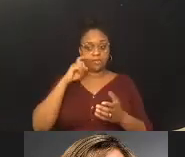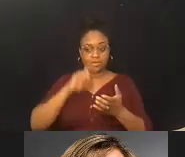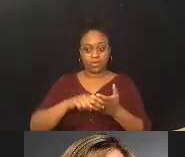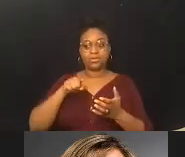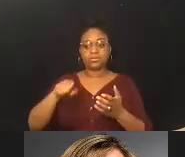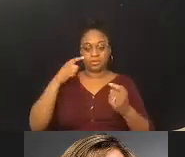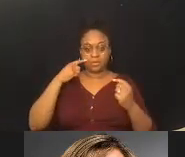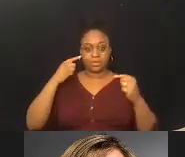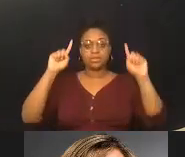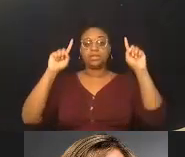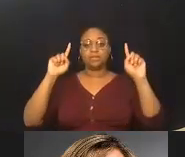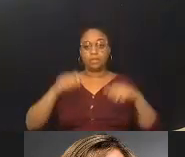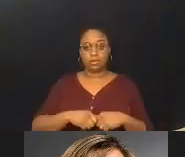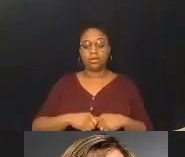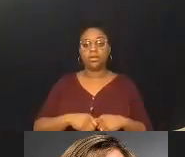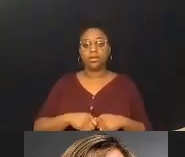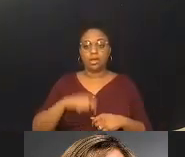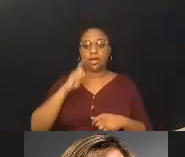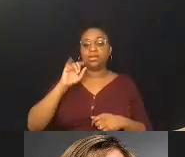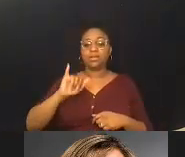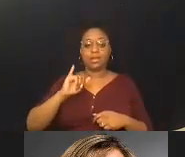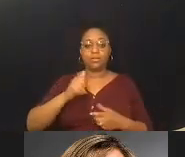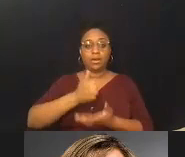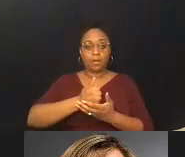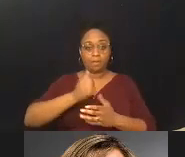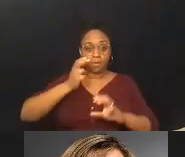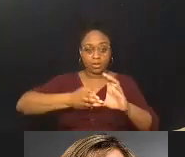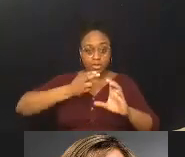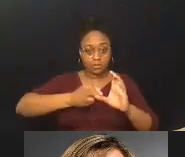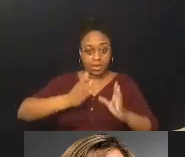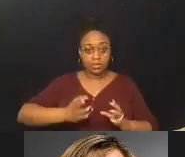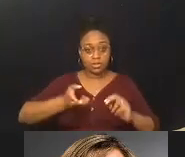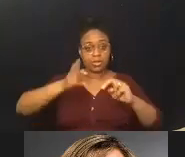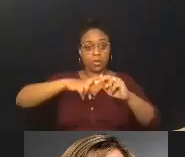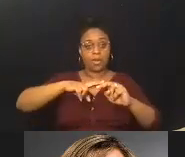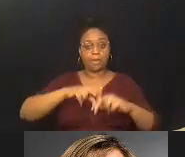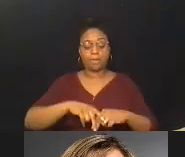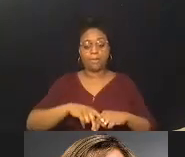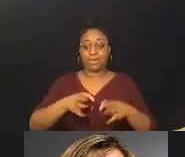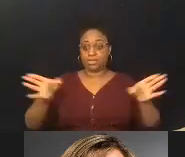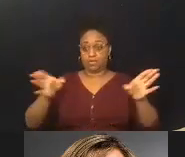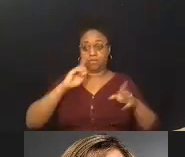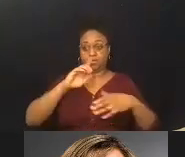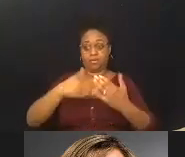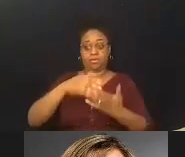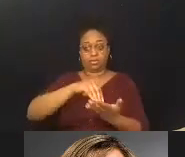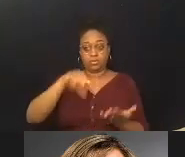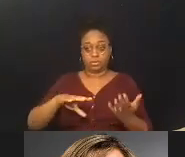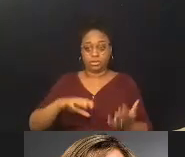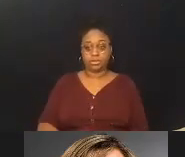it would boost participation on a general level or scale.